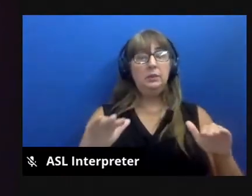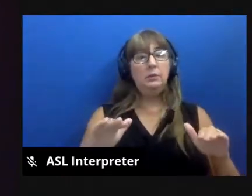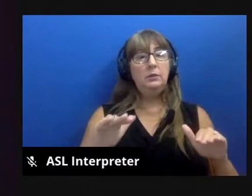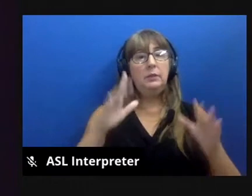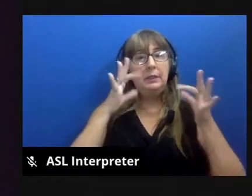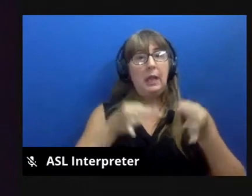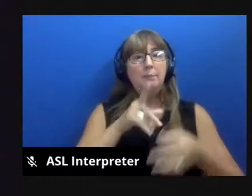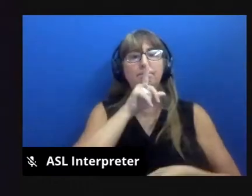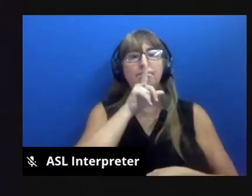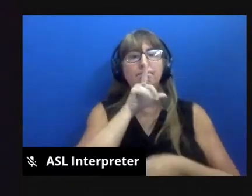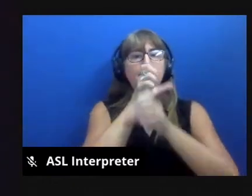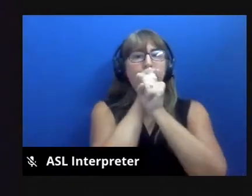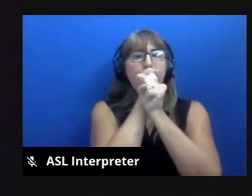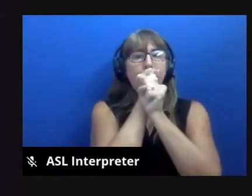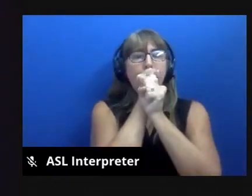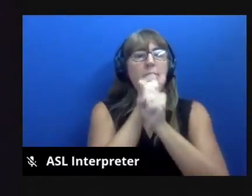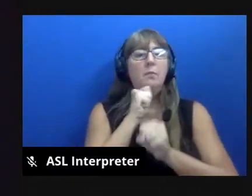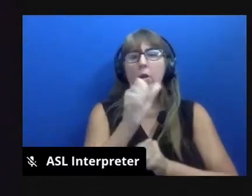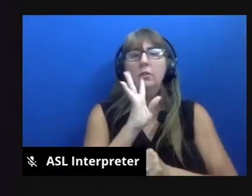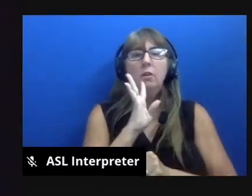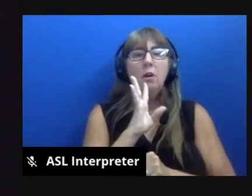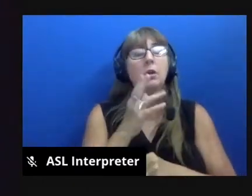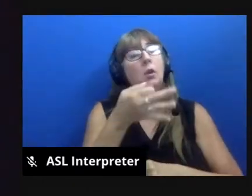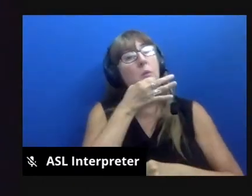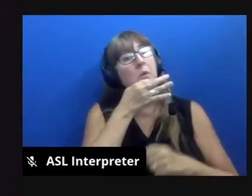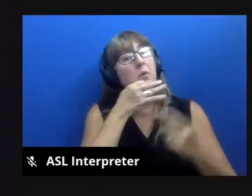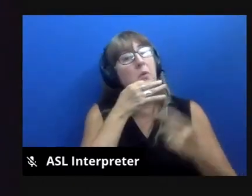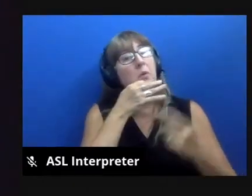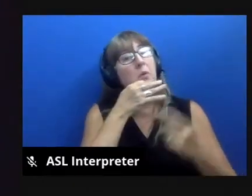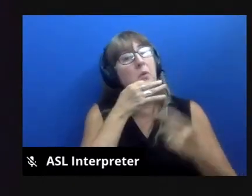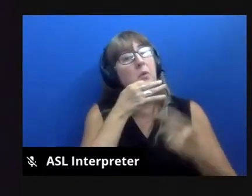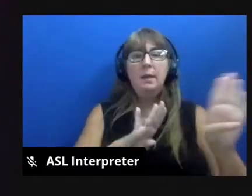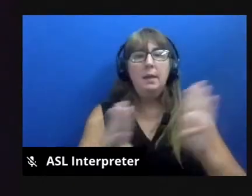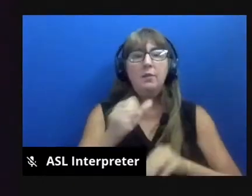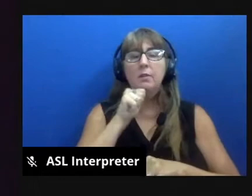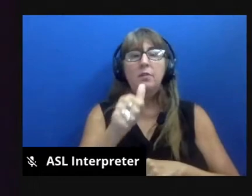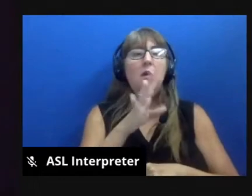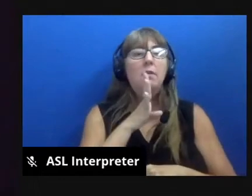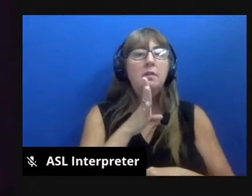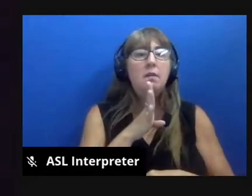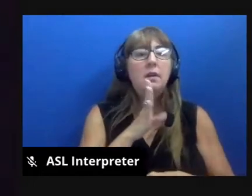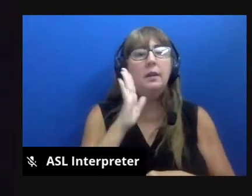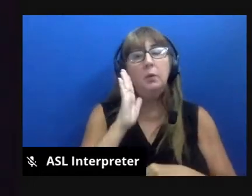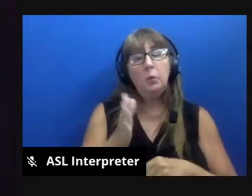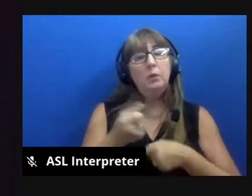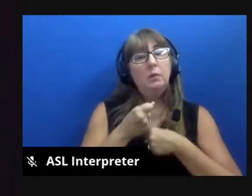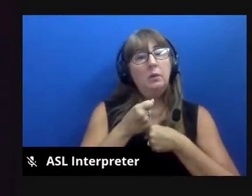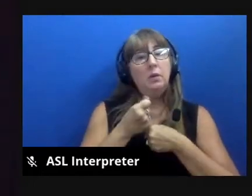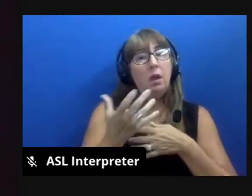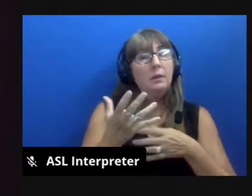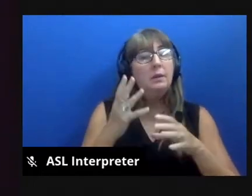Pretty soon, that behavior of not talking wins them some great experiences of not getting shamed and